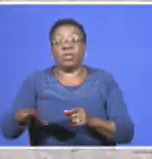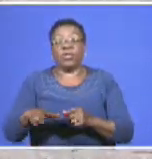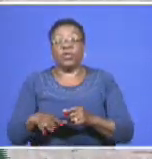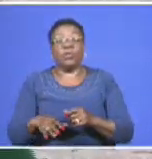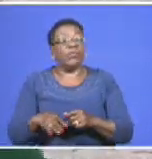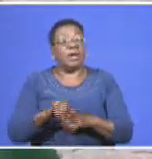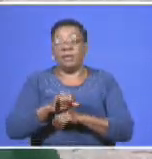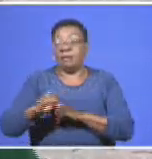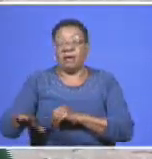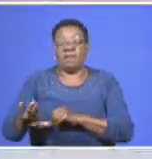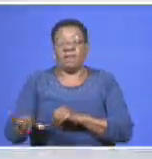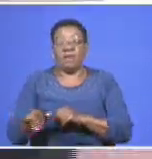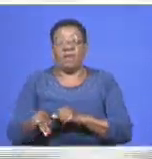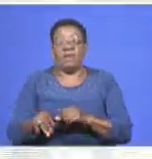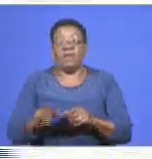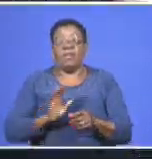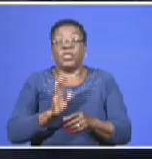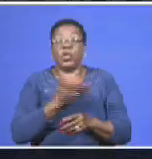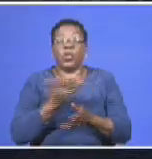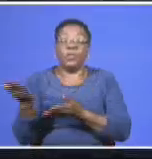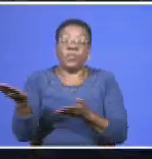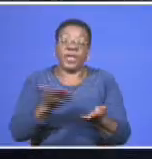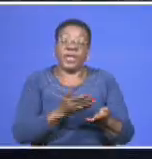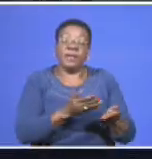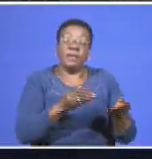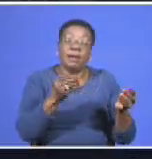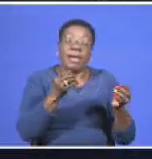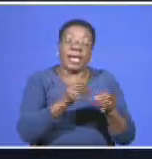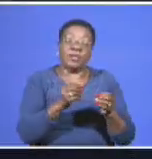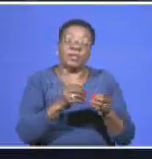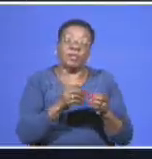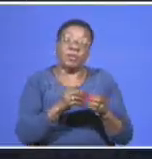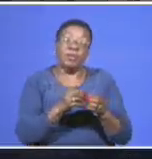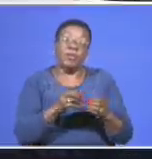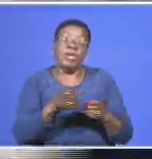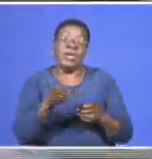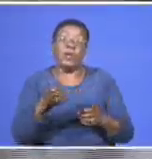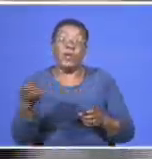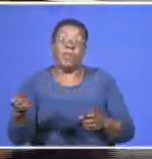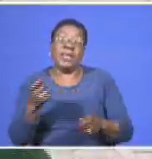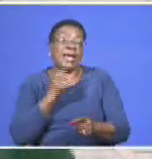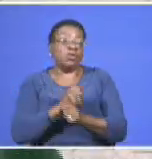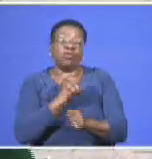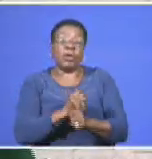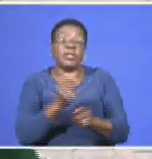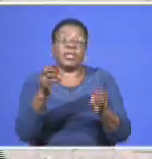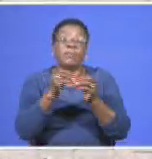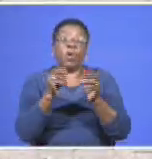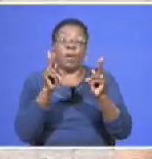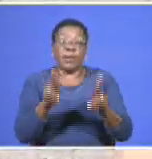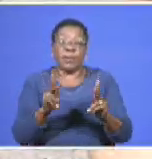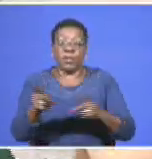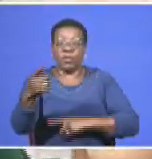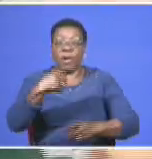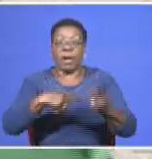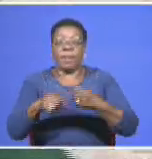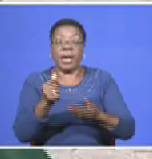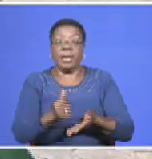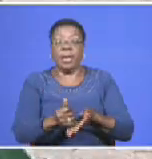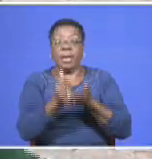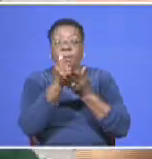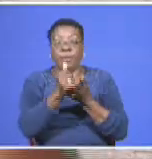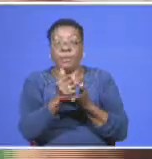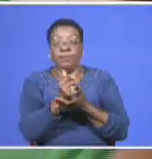So we bring in extra equipment like trucks and people to assist with her trying to clear the cart and roll